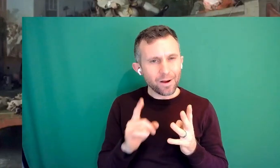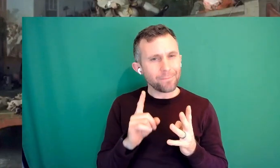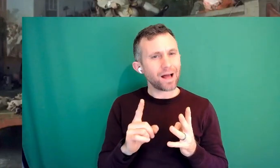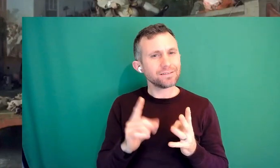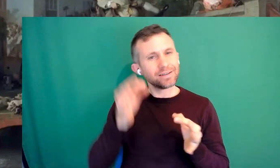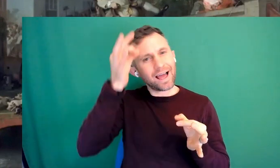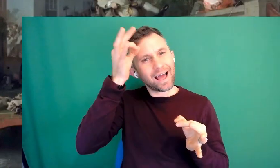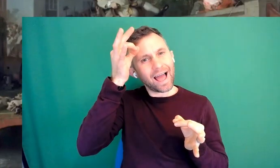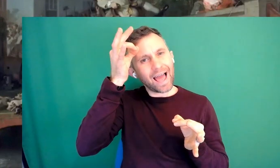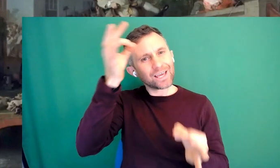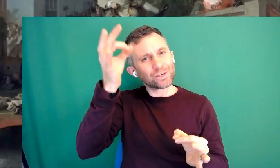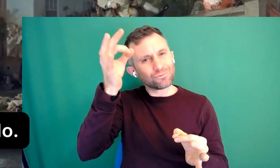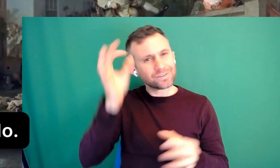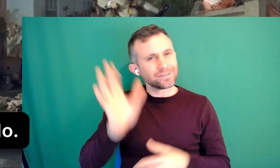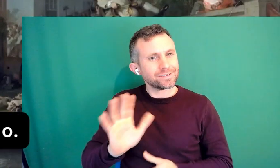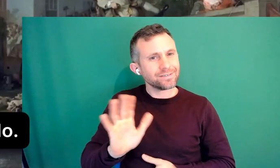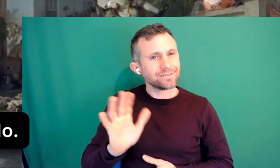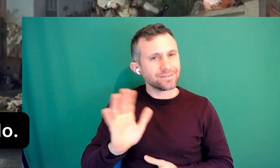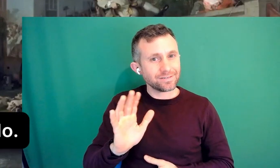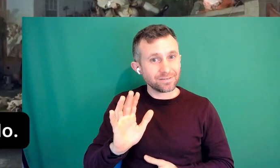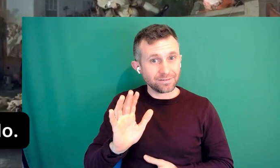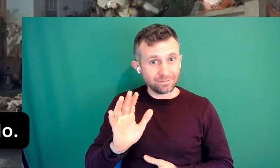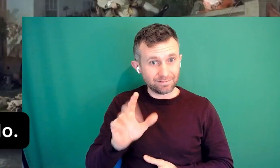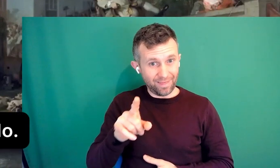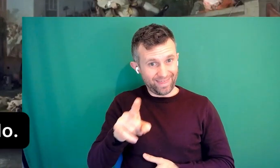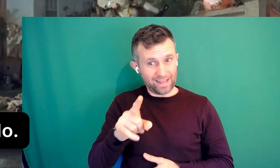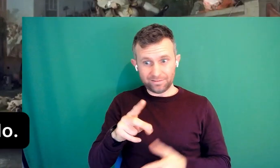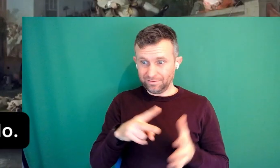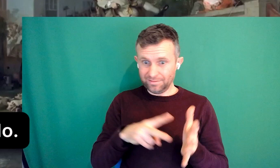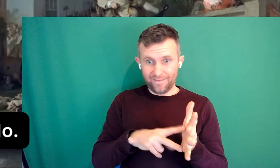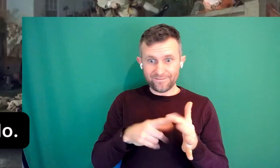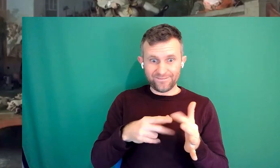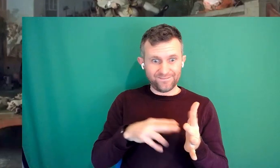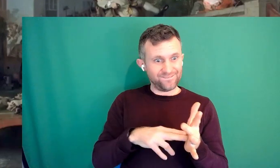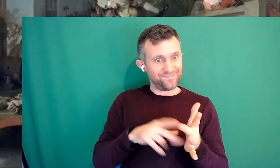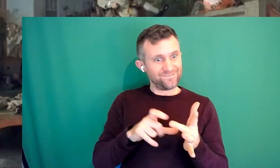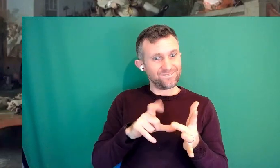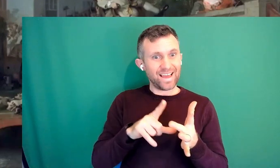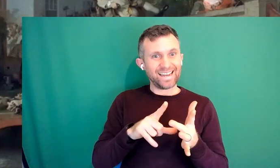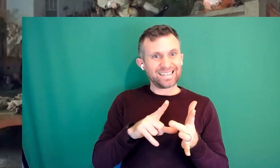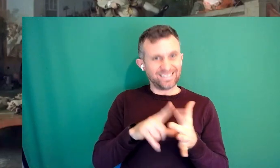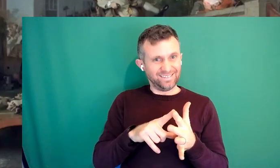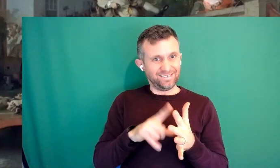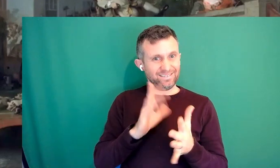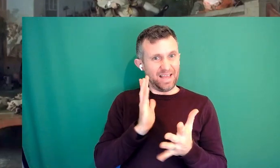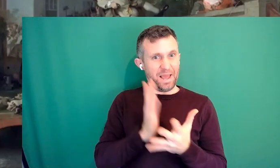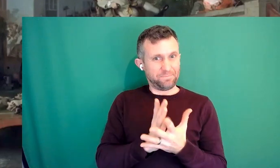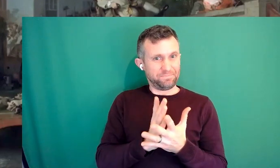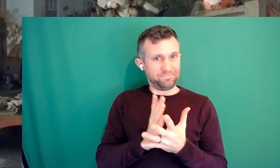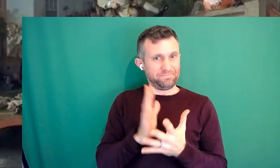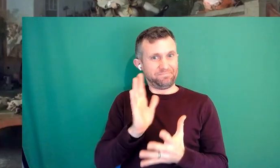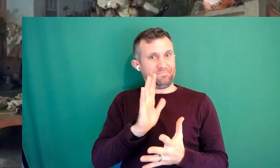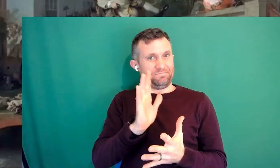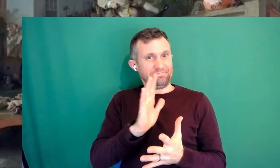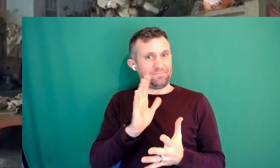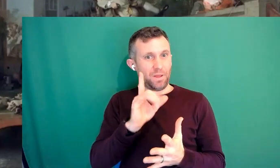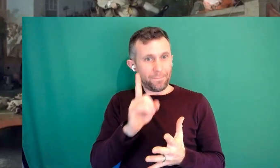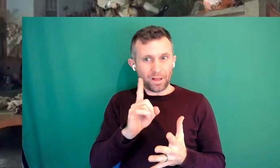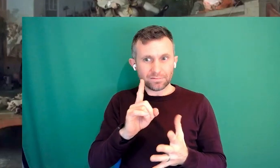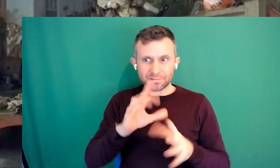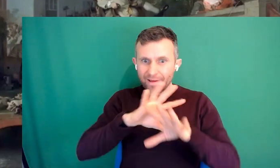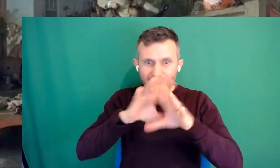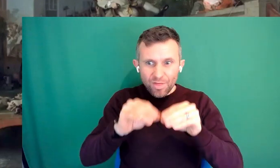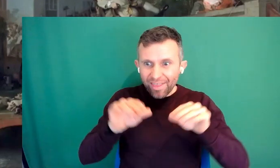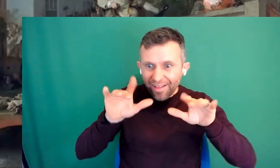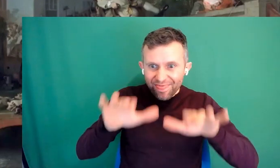you remember before, I told you that Soane bought the entire house of number 14 to fit four paintings. These